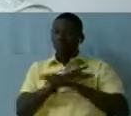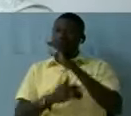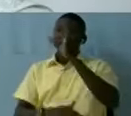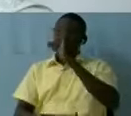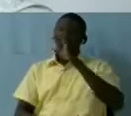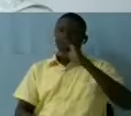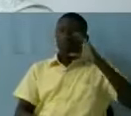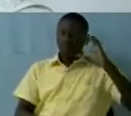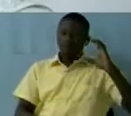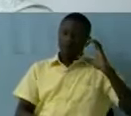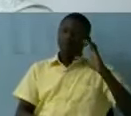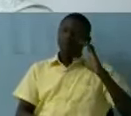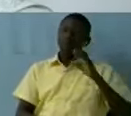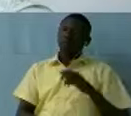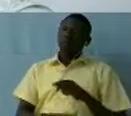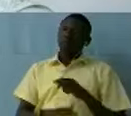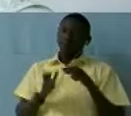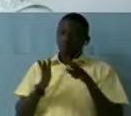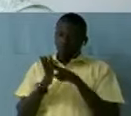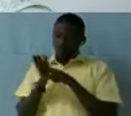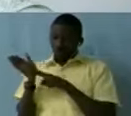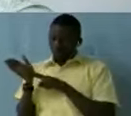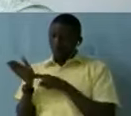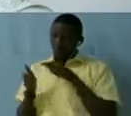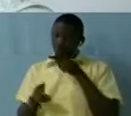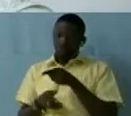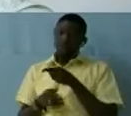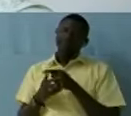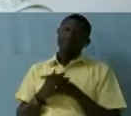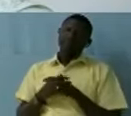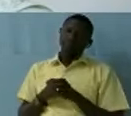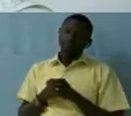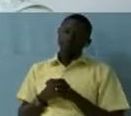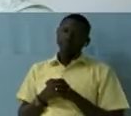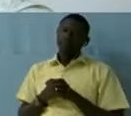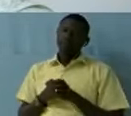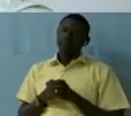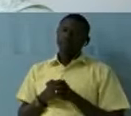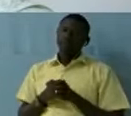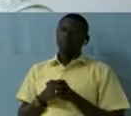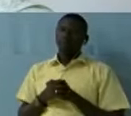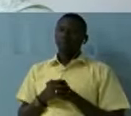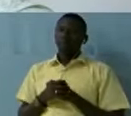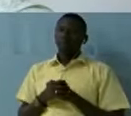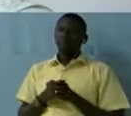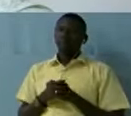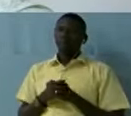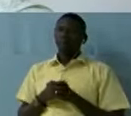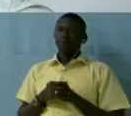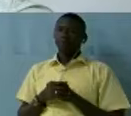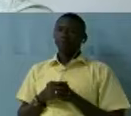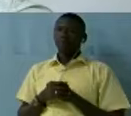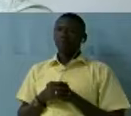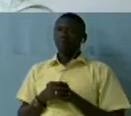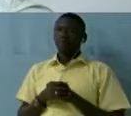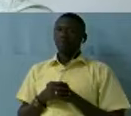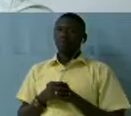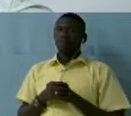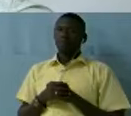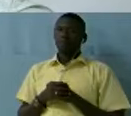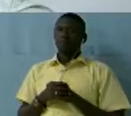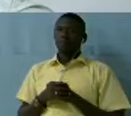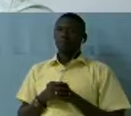in TRRC la sarto lukono meni alonko wolem niltiko si kodo lukelo le kaulubula